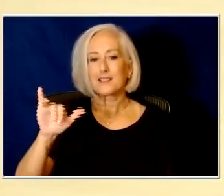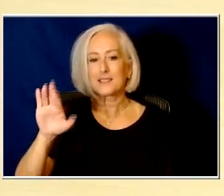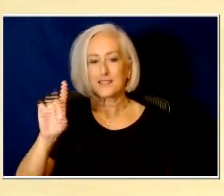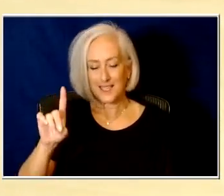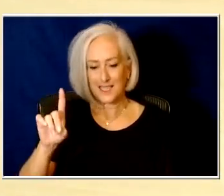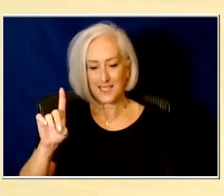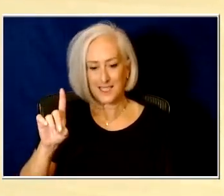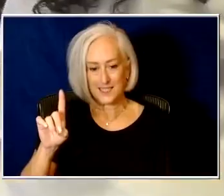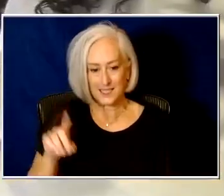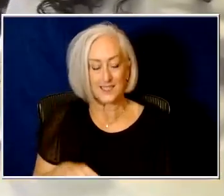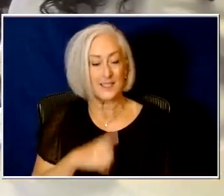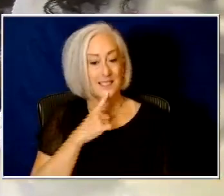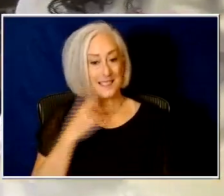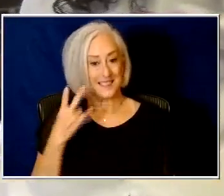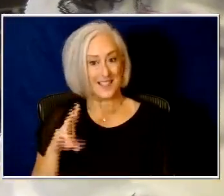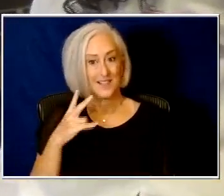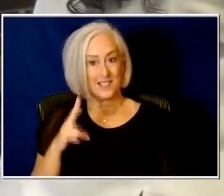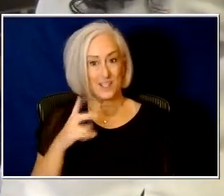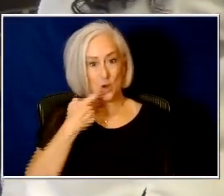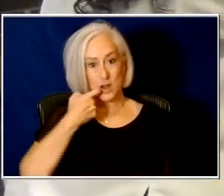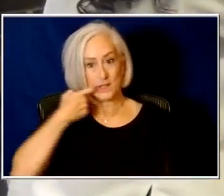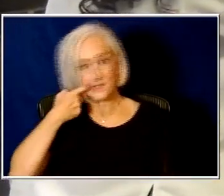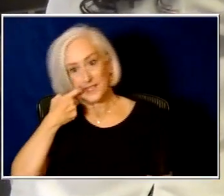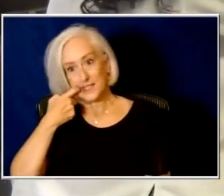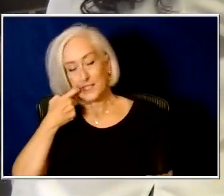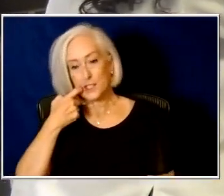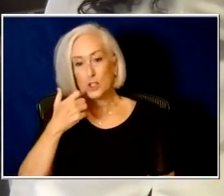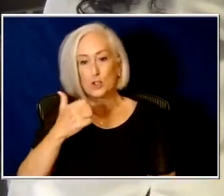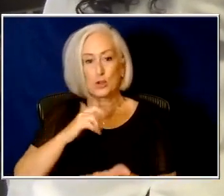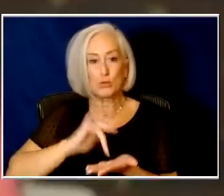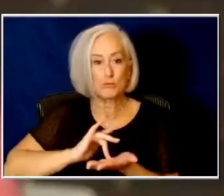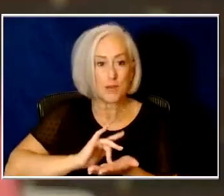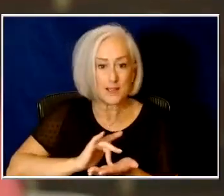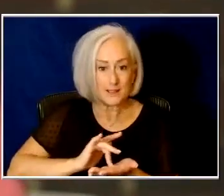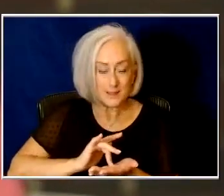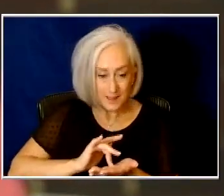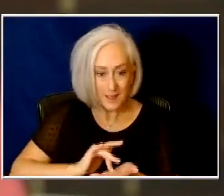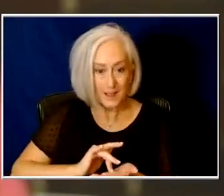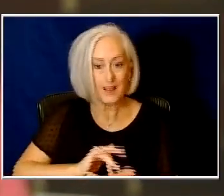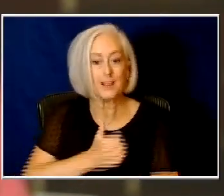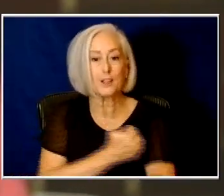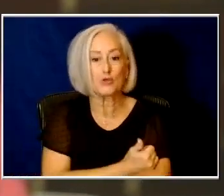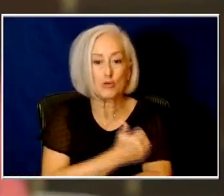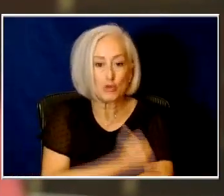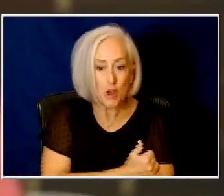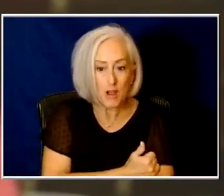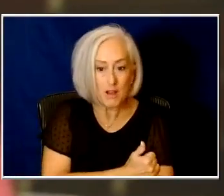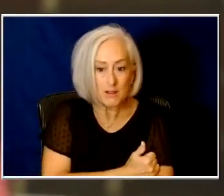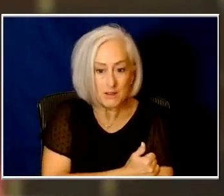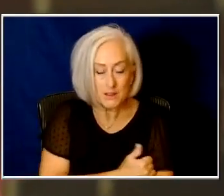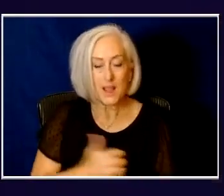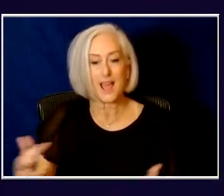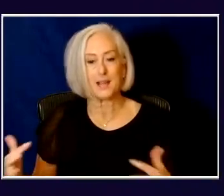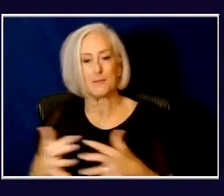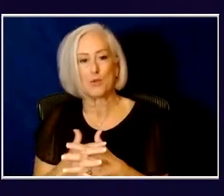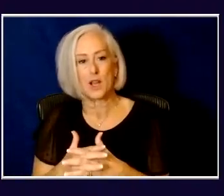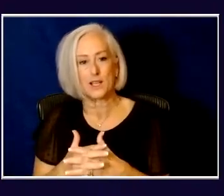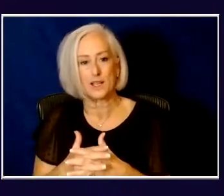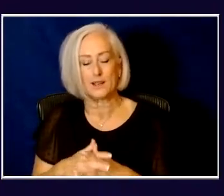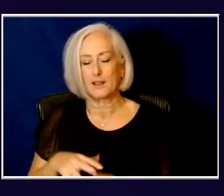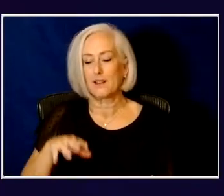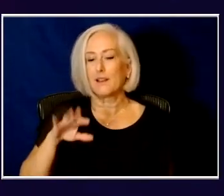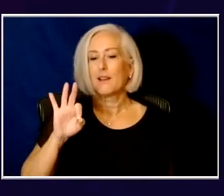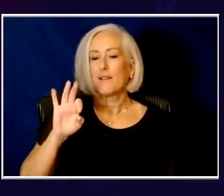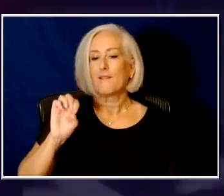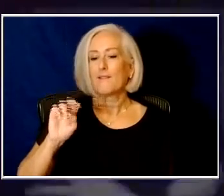years old, addicted to drugs, and pregnant. Each pill could be deadly. We explore the heart connection to fentanyl and the new dangers to our children,